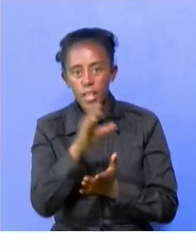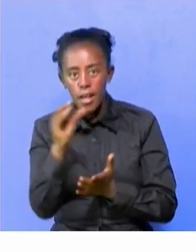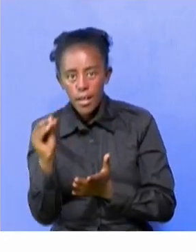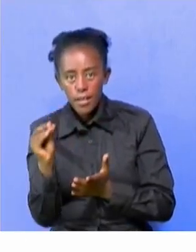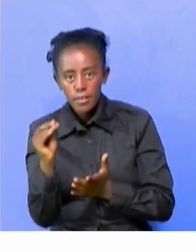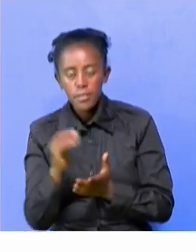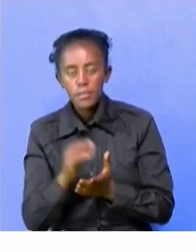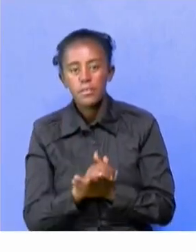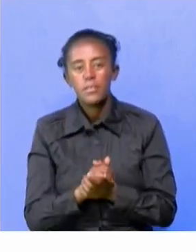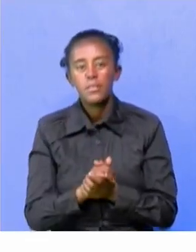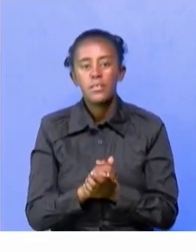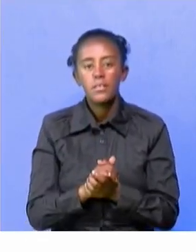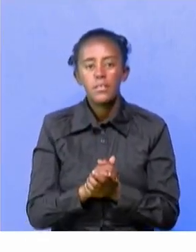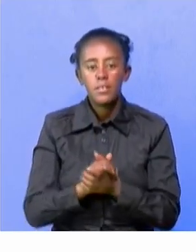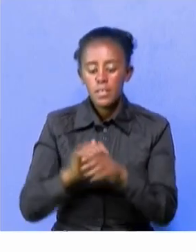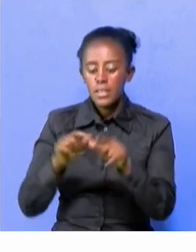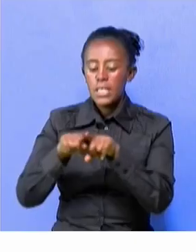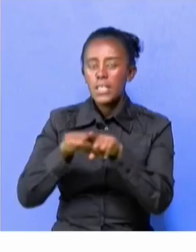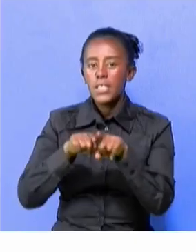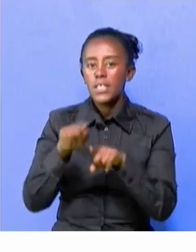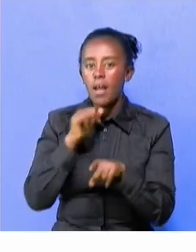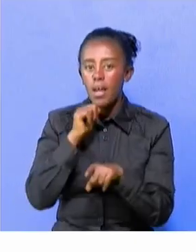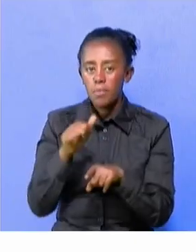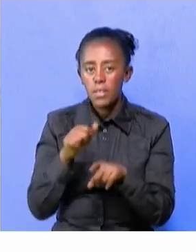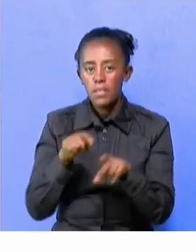And disagreement.